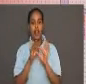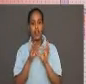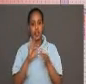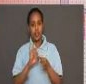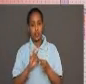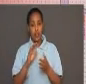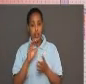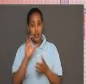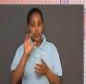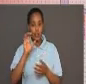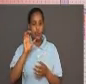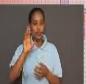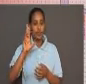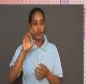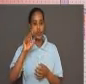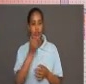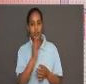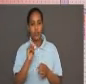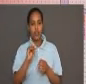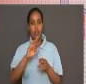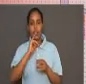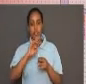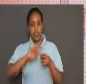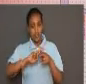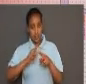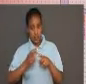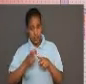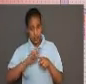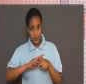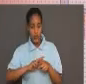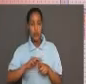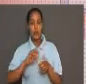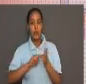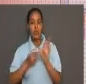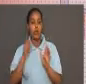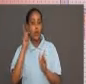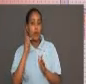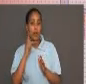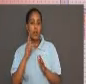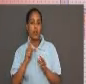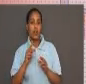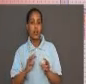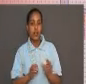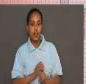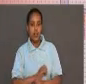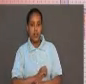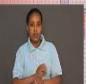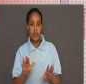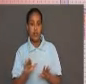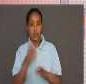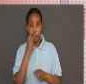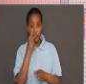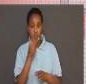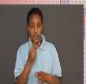The curing is irreversible, meaning that the polymer network becomes